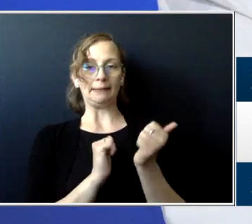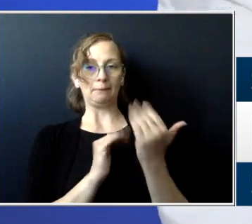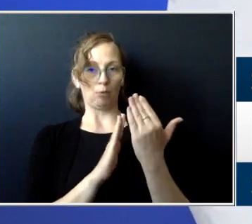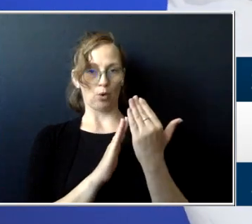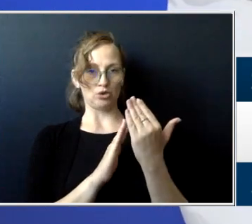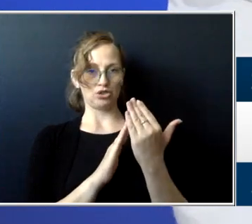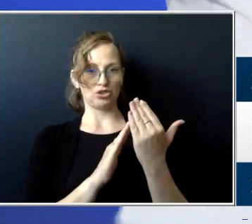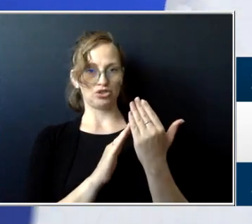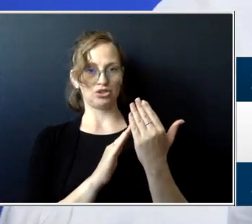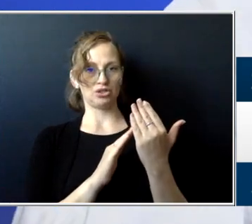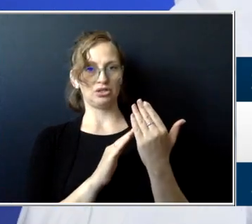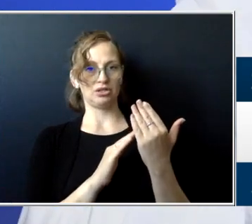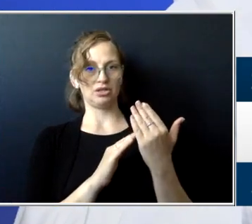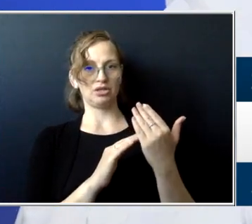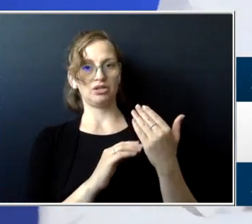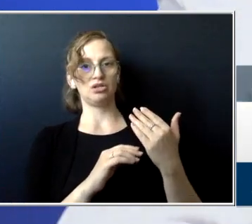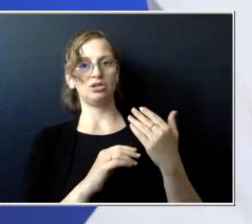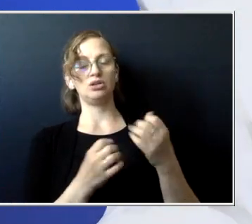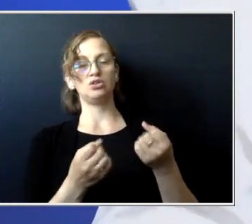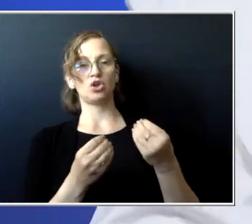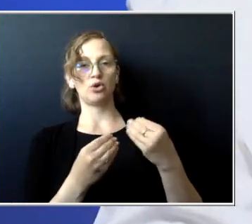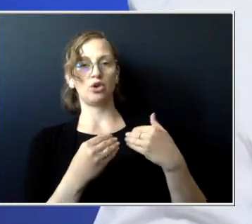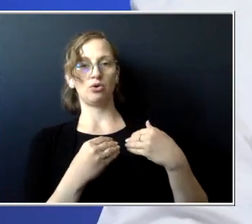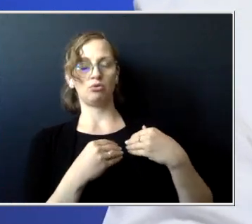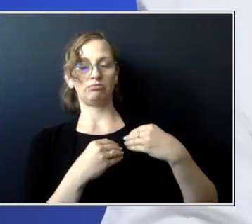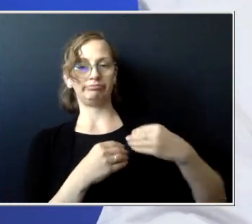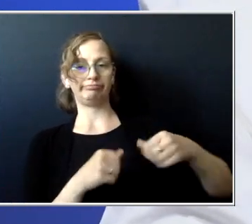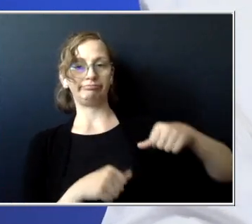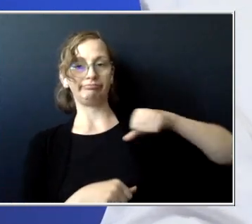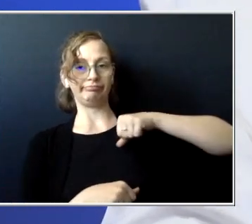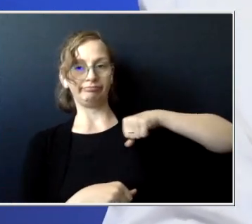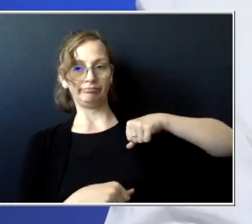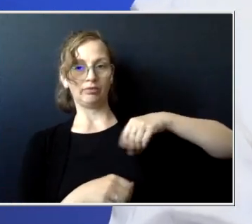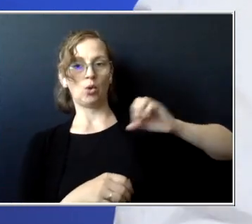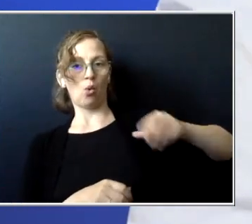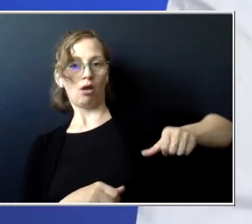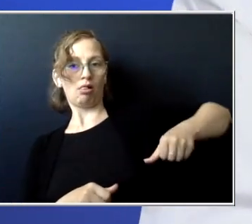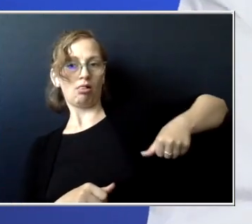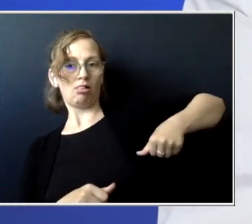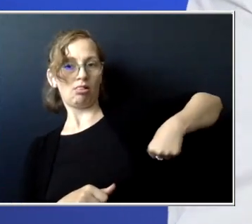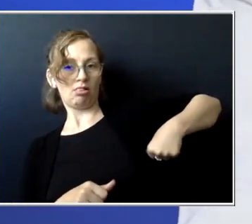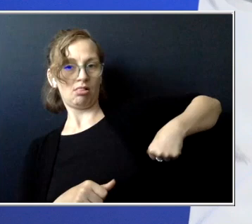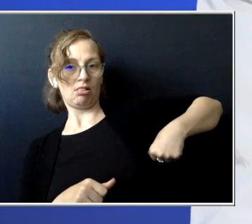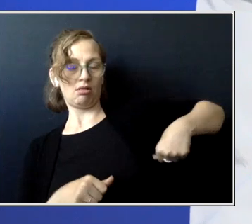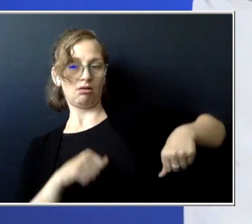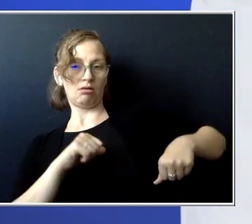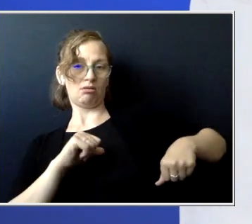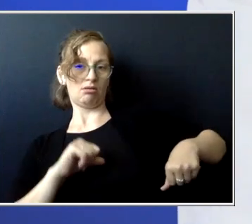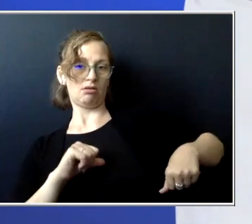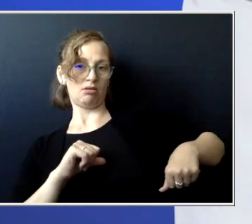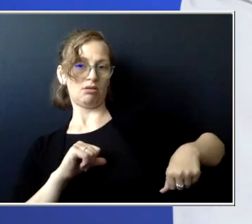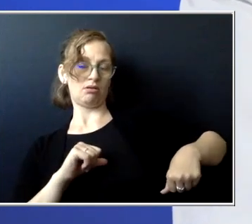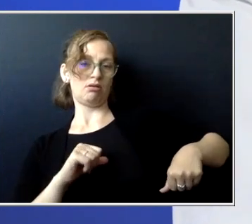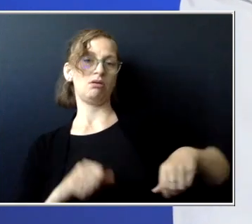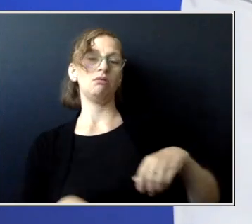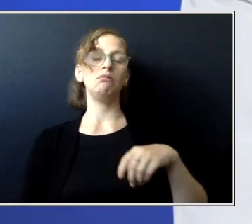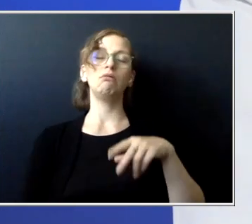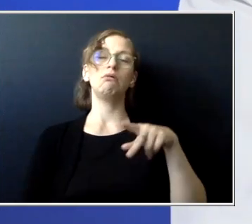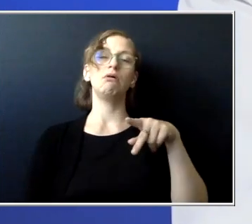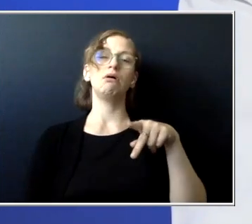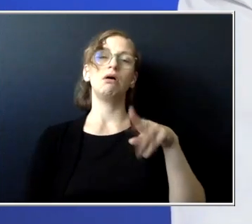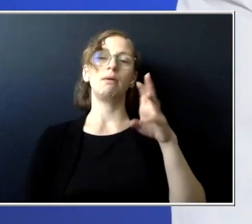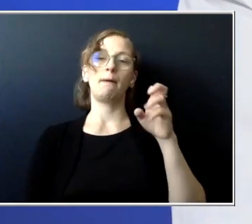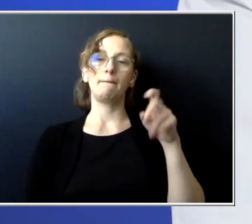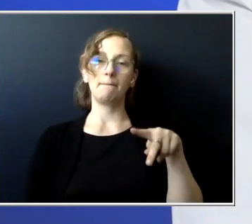sternotomy or a thoracotomy on the side, and then another thoracotomy on the left side of the chest, and the pump is